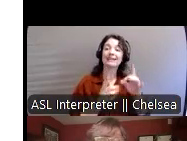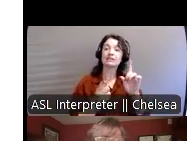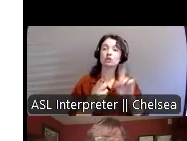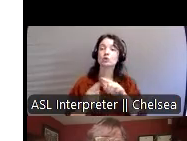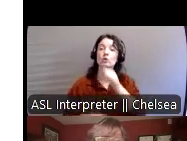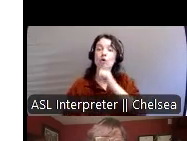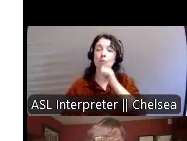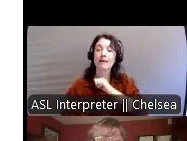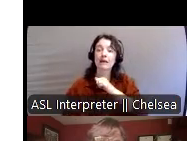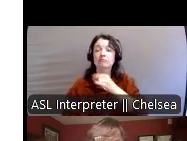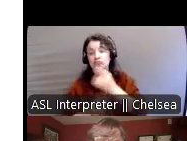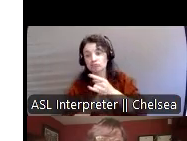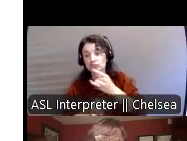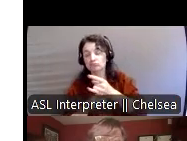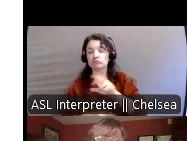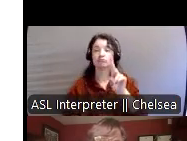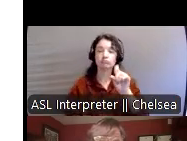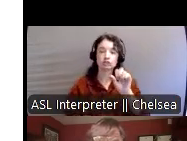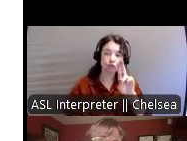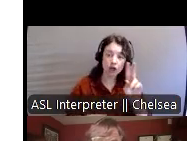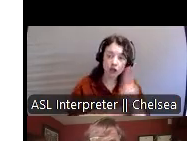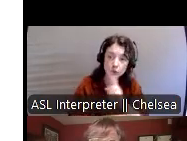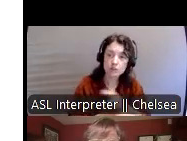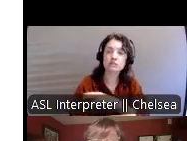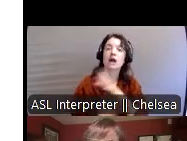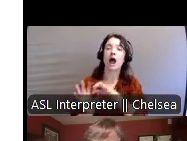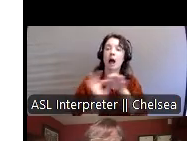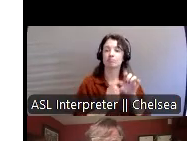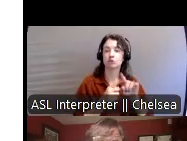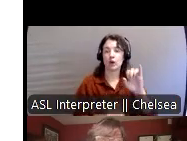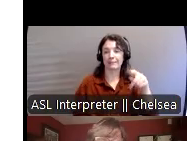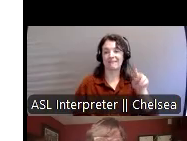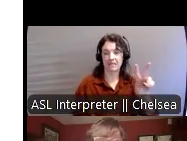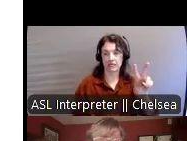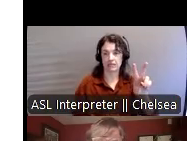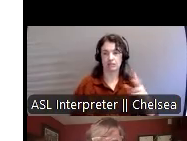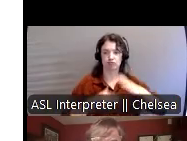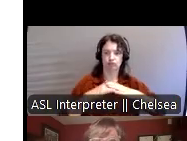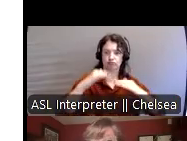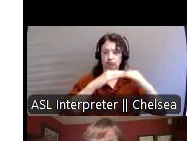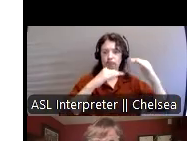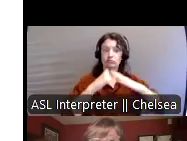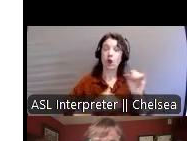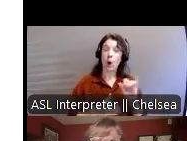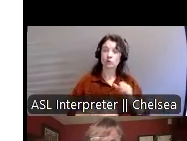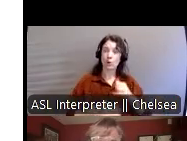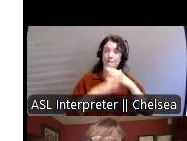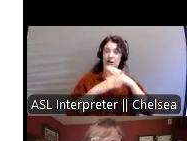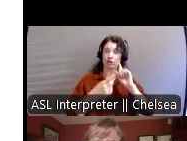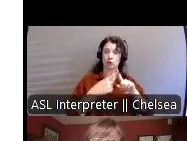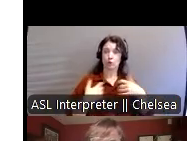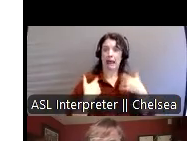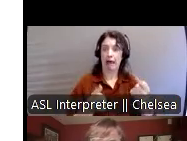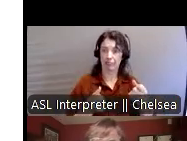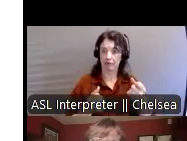IPV. This also leads to barriers to help. Survivors often lose